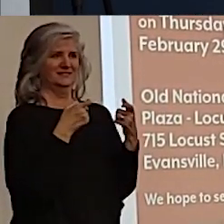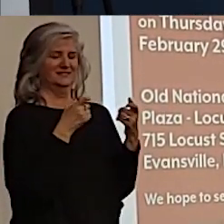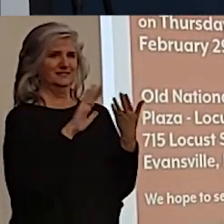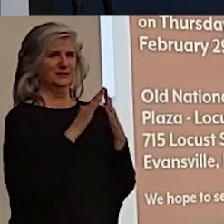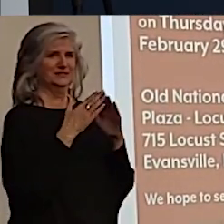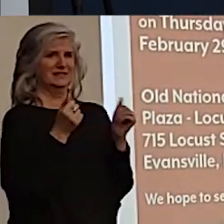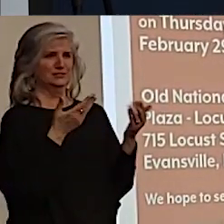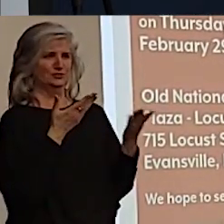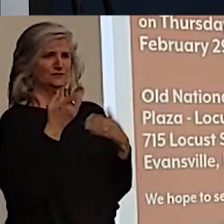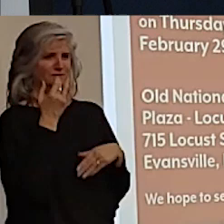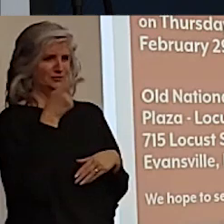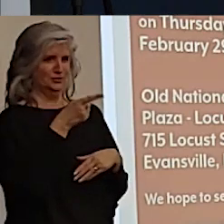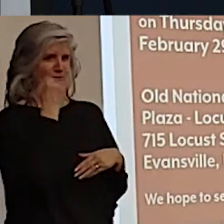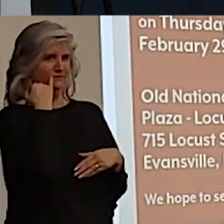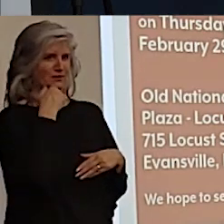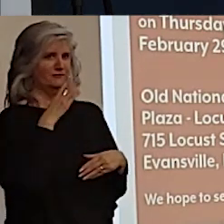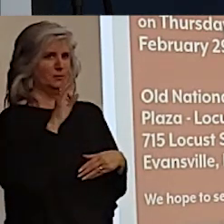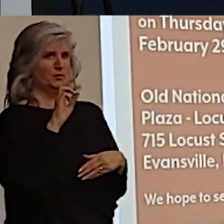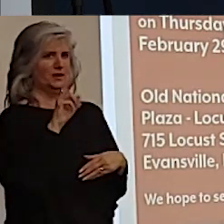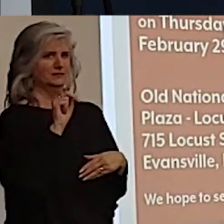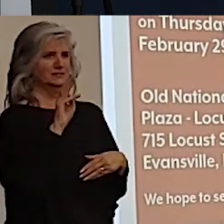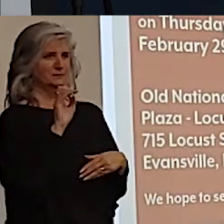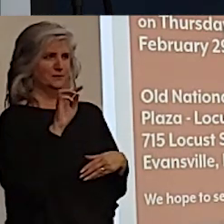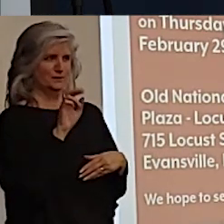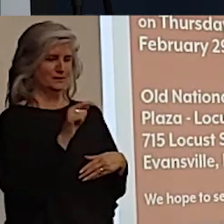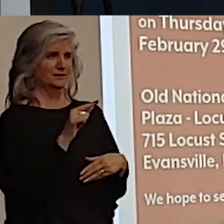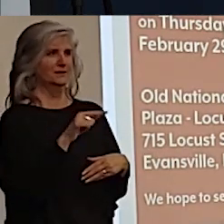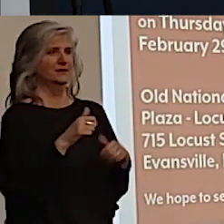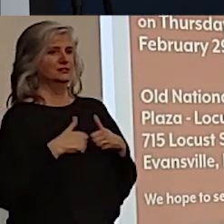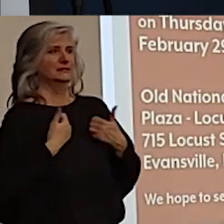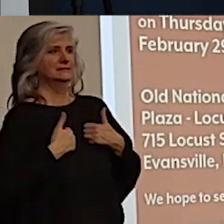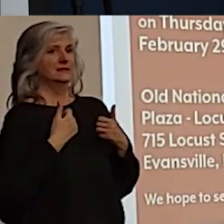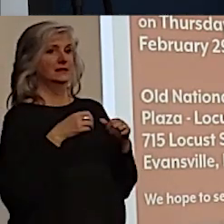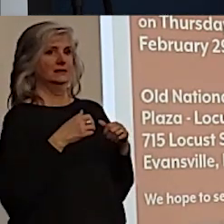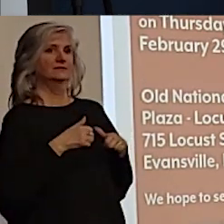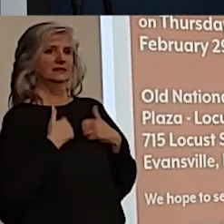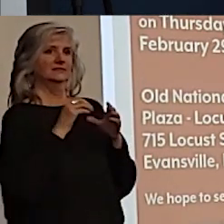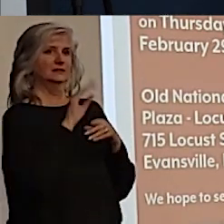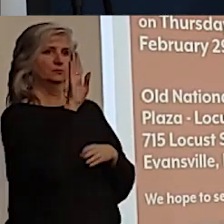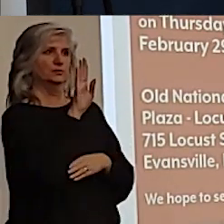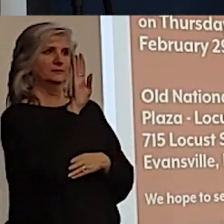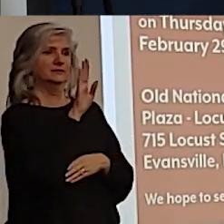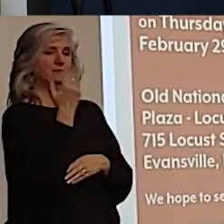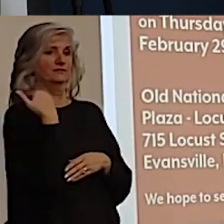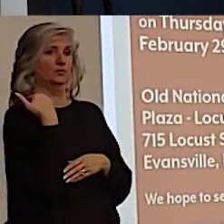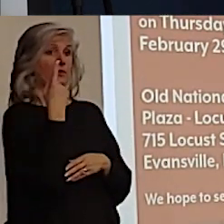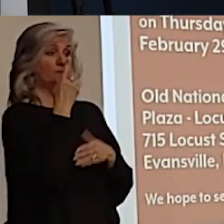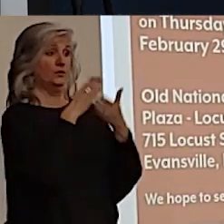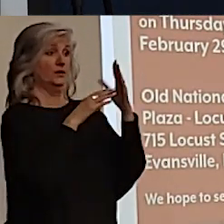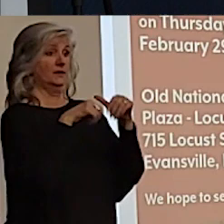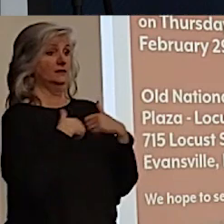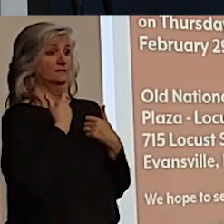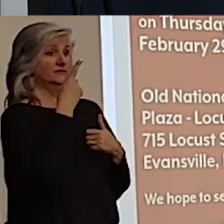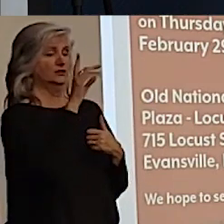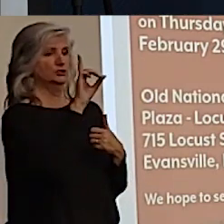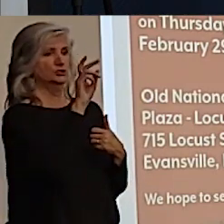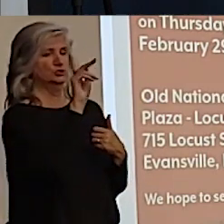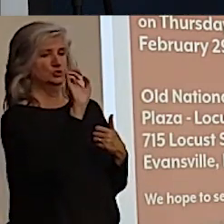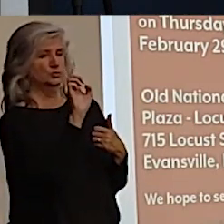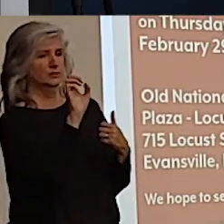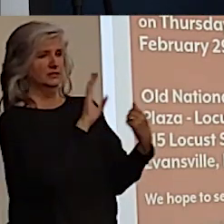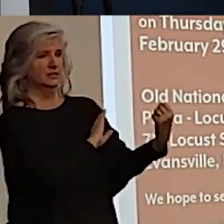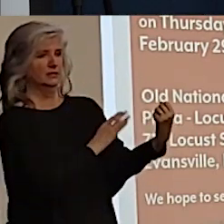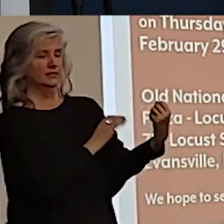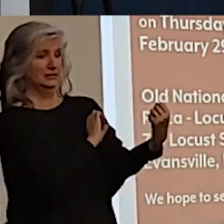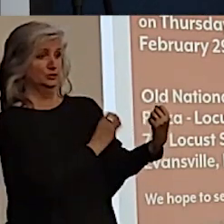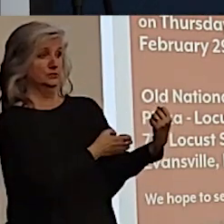you if you have a Brownsburg address. And the same is true. I've lived in Bloomington before. One part of Bloomington I lived in, I was a Duke Energy customer. Another